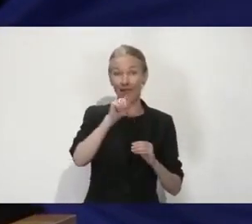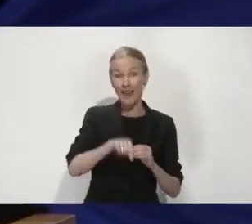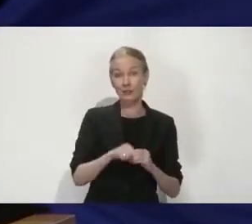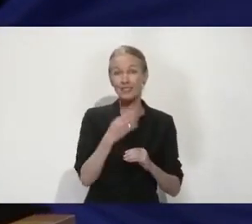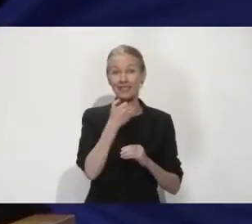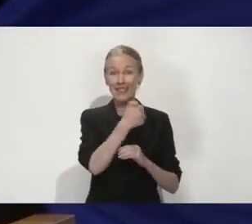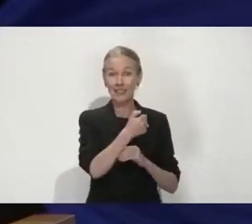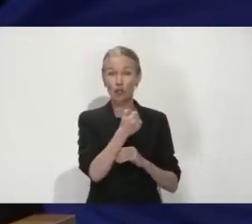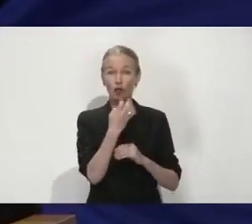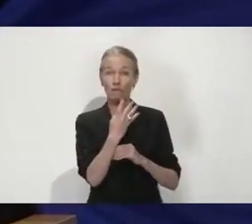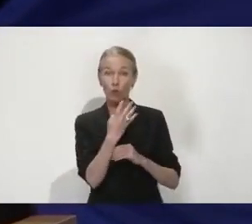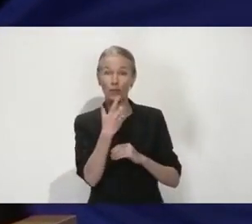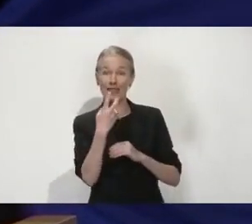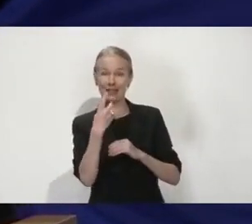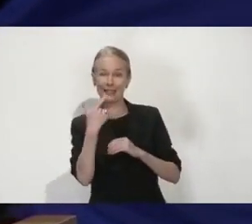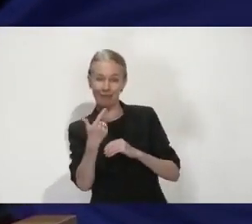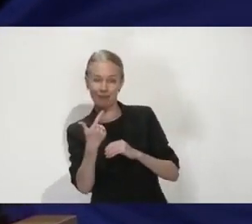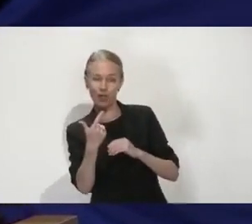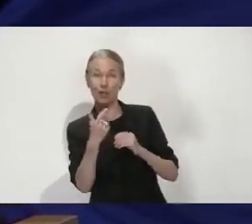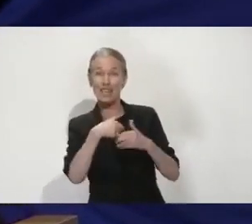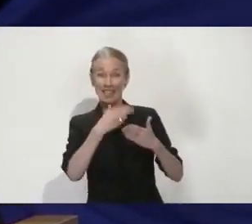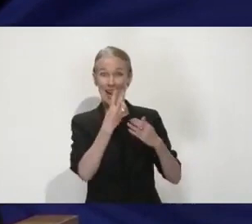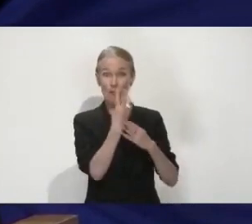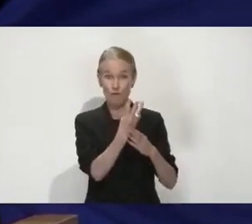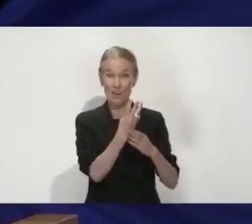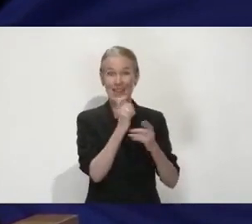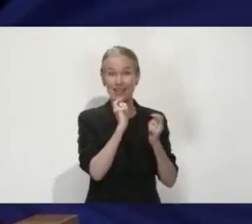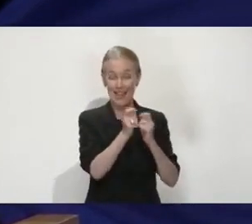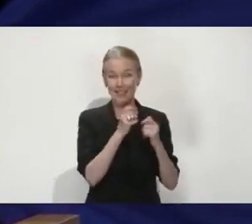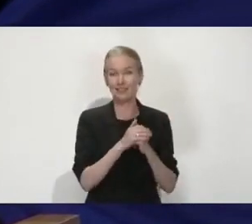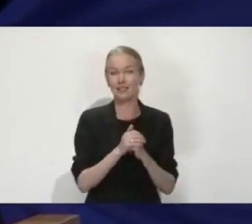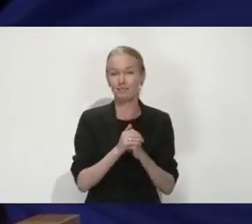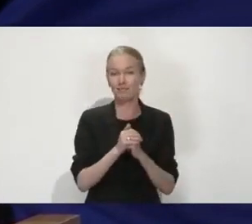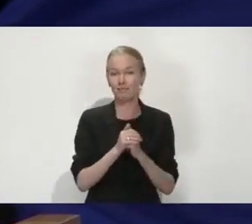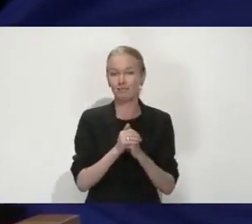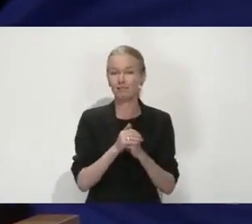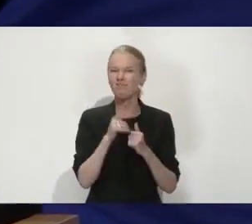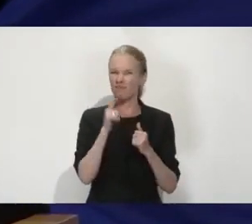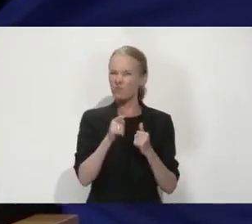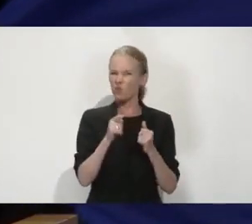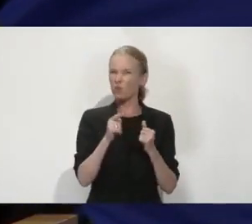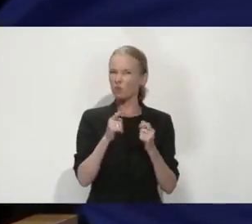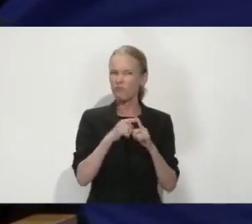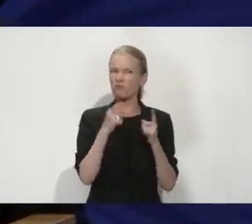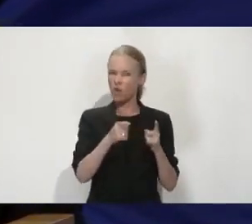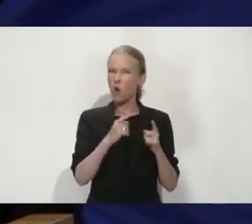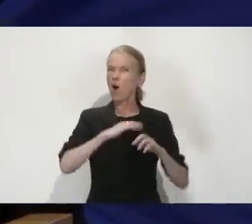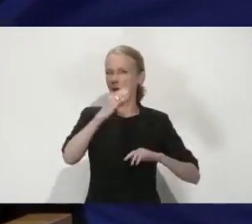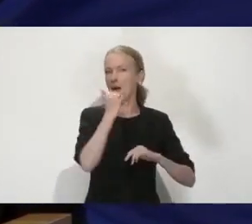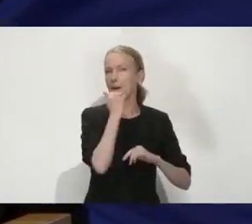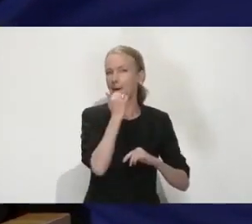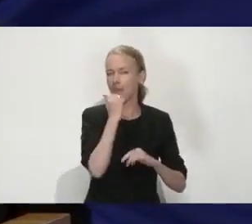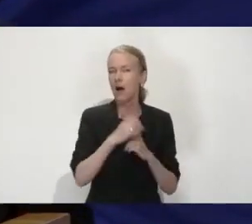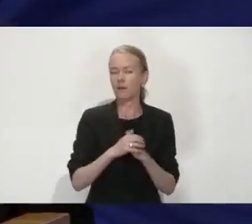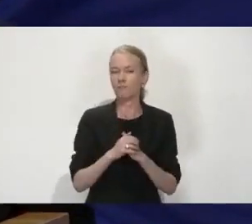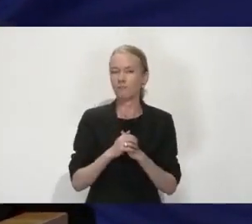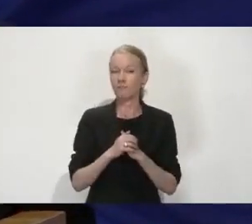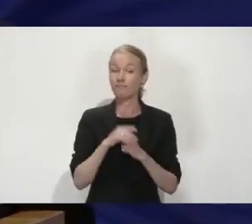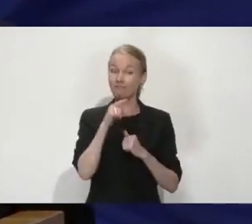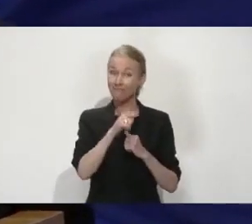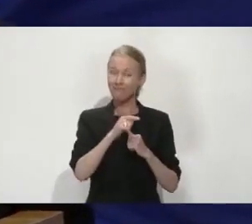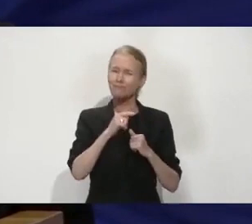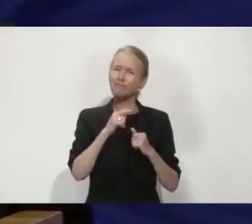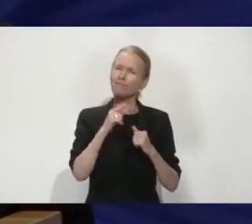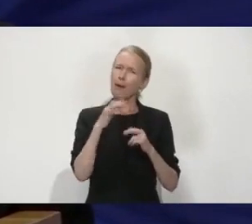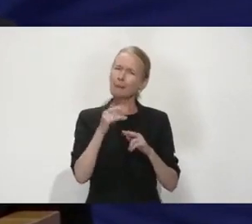11,647 day 3 tests were completed out of 12,240 returnees. Reasons why the day 3